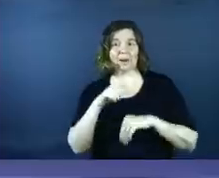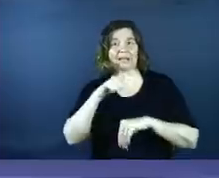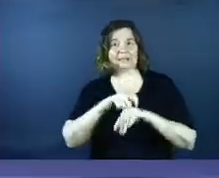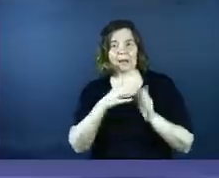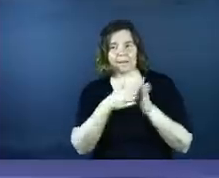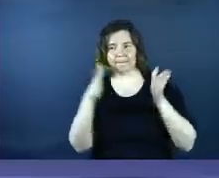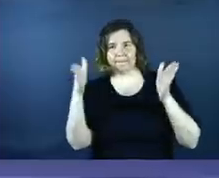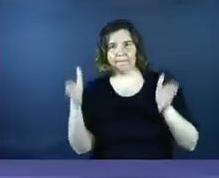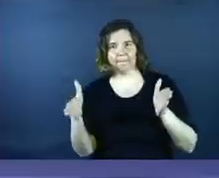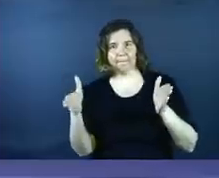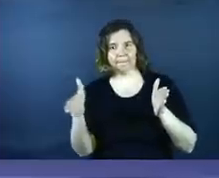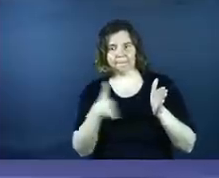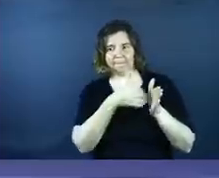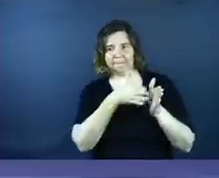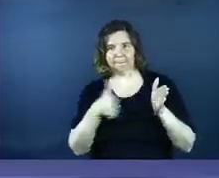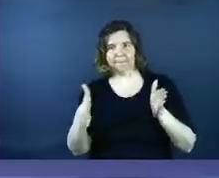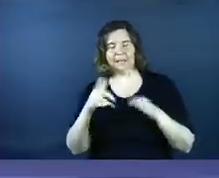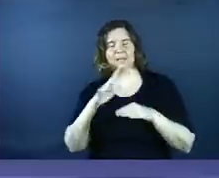time.